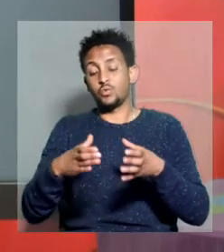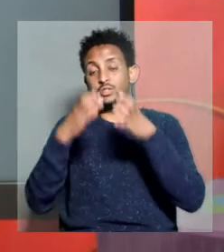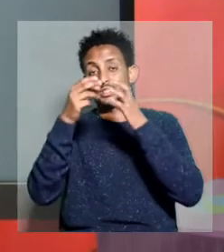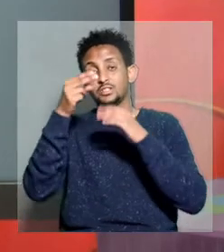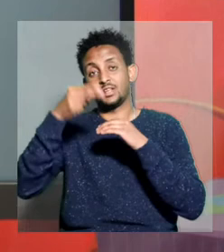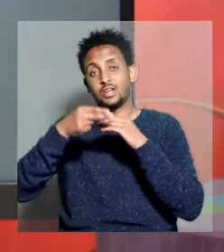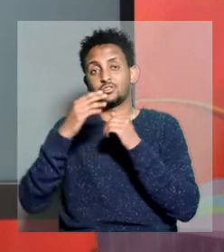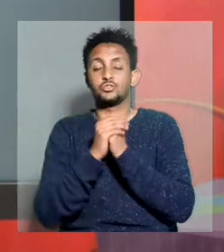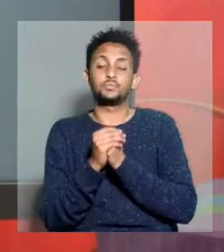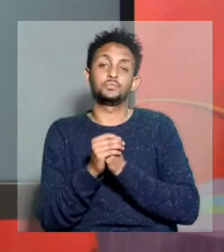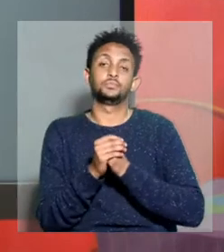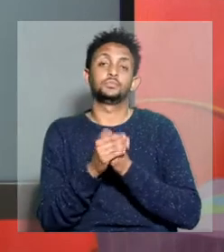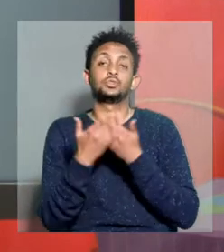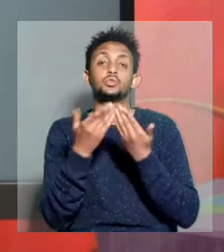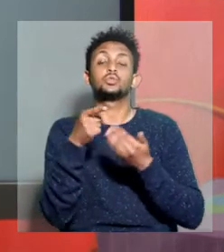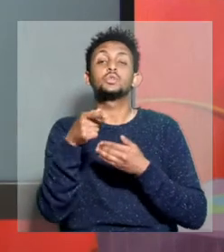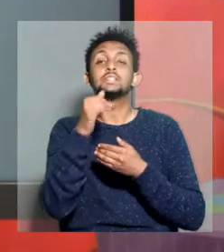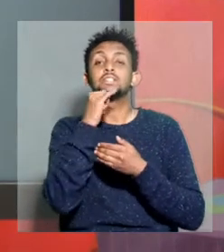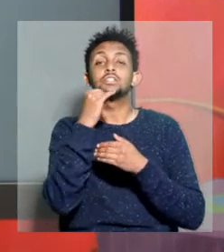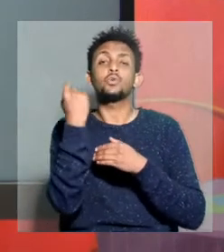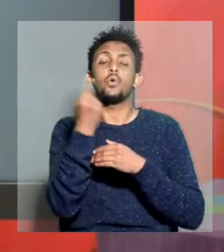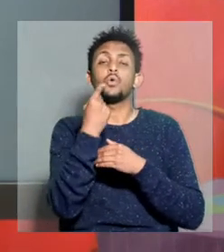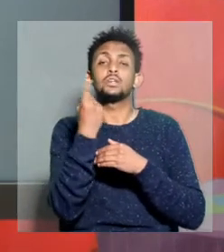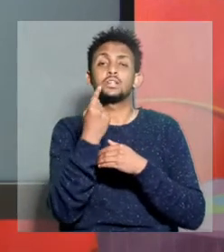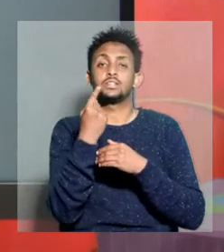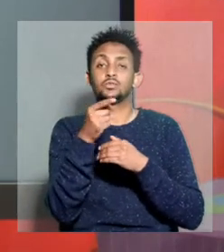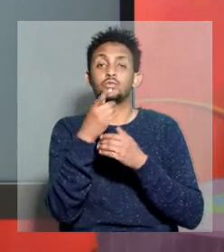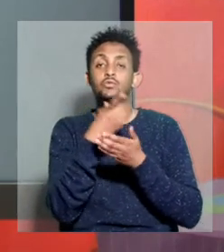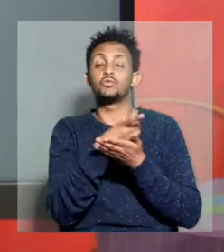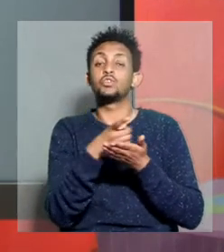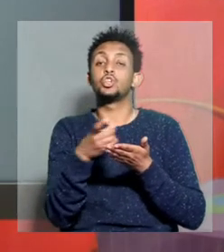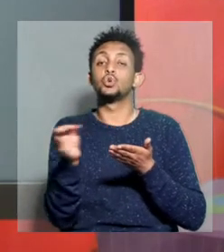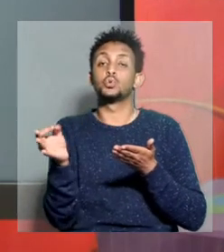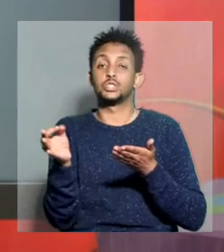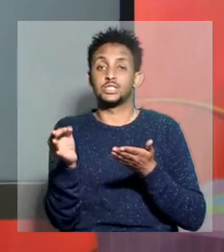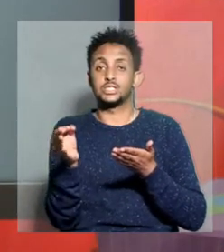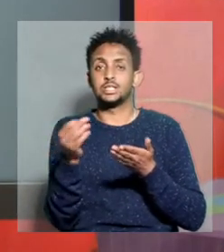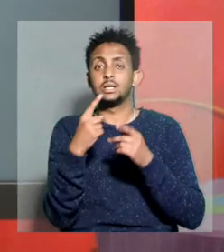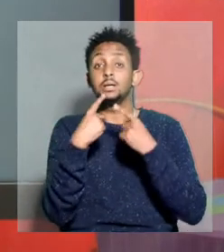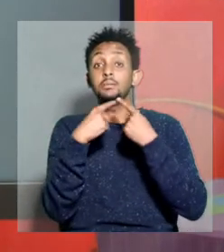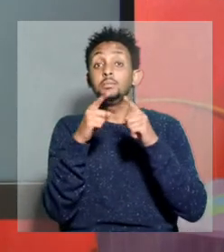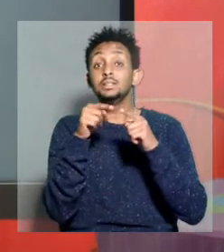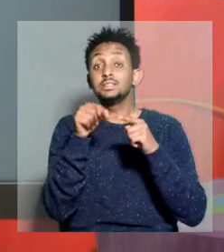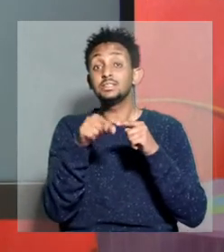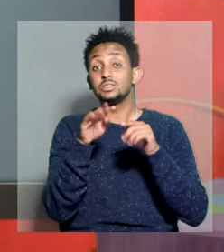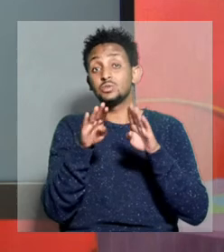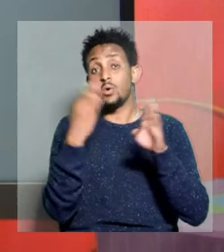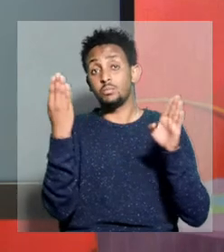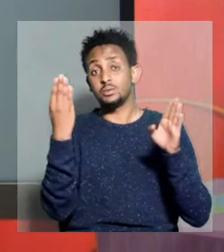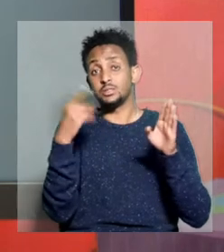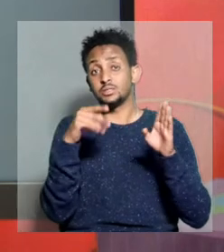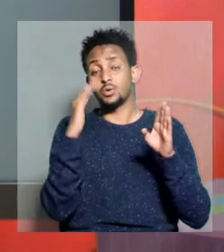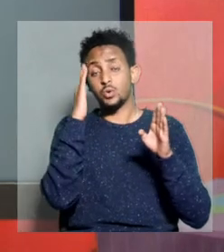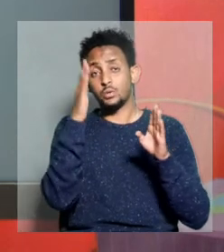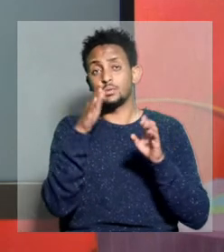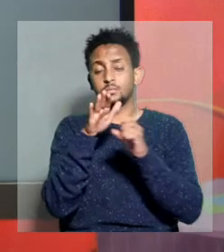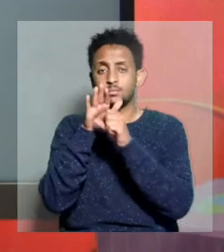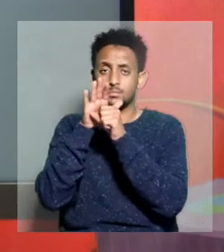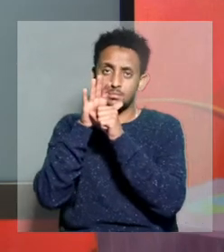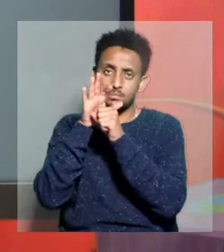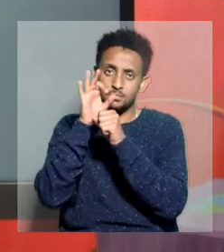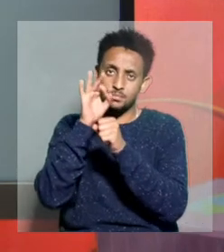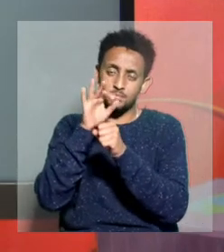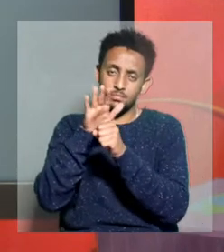H. So this is only due to the fluid, the weight of the fluid. But since it is open, there will be a pressure